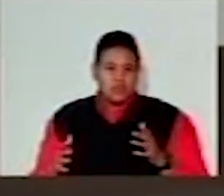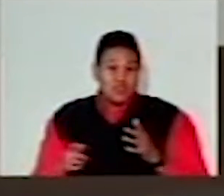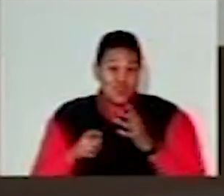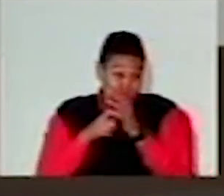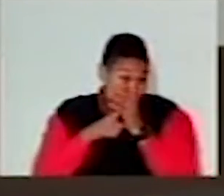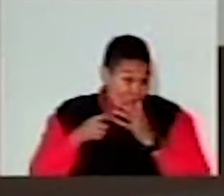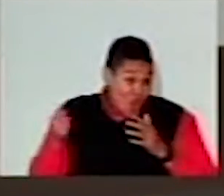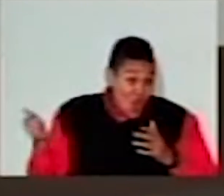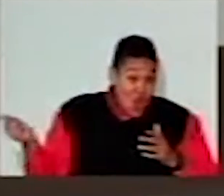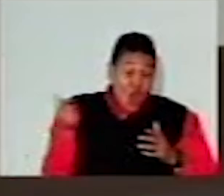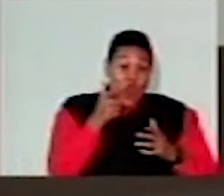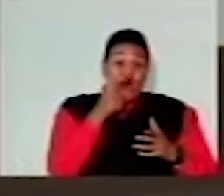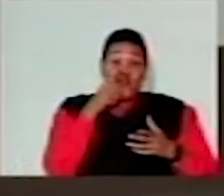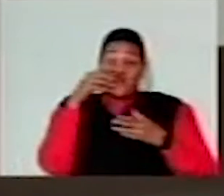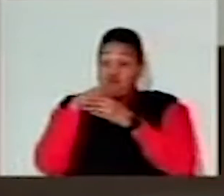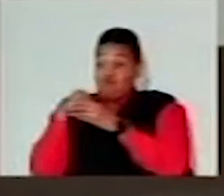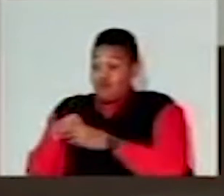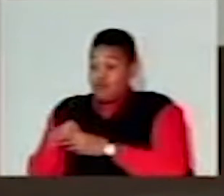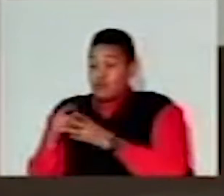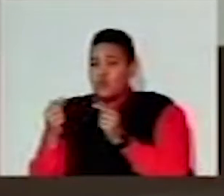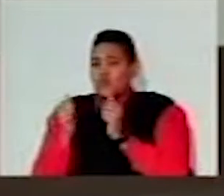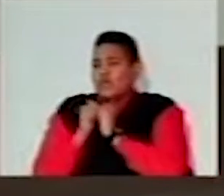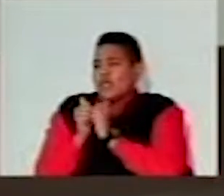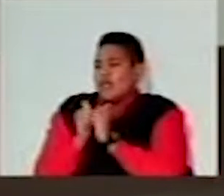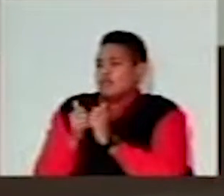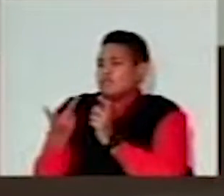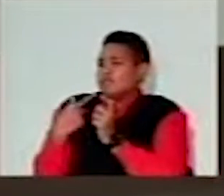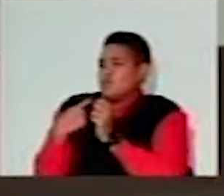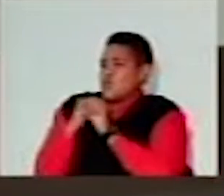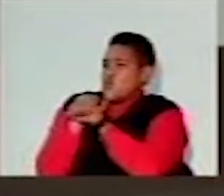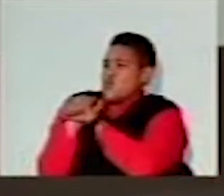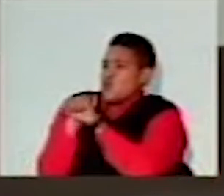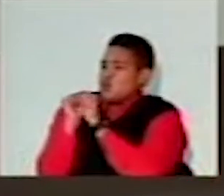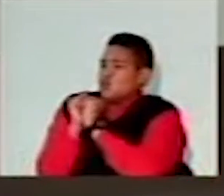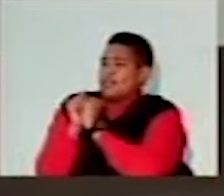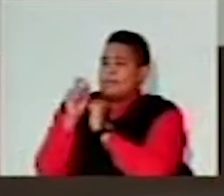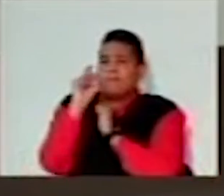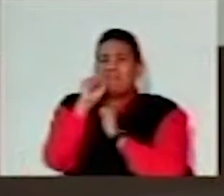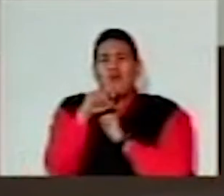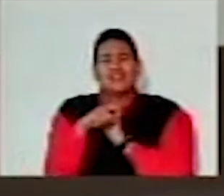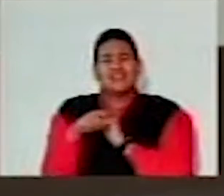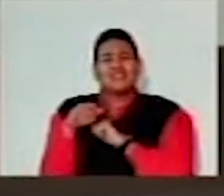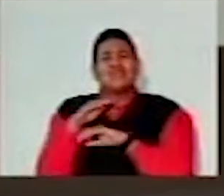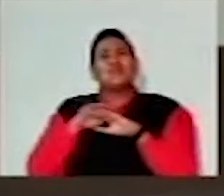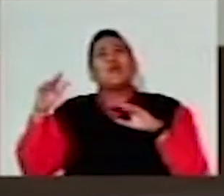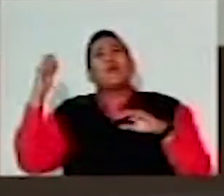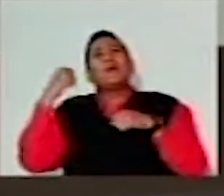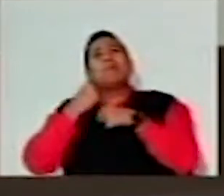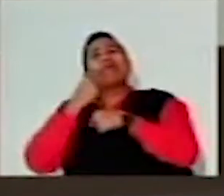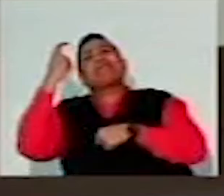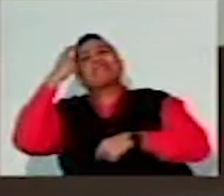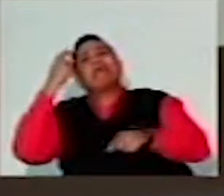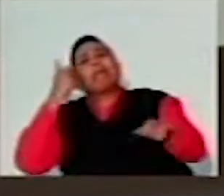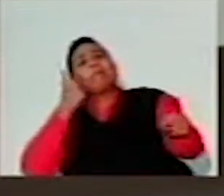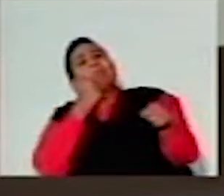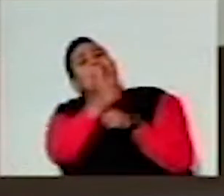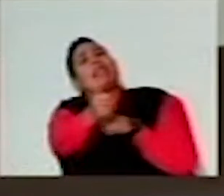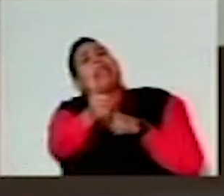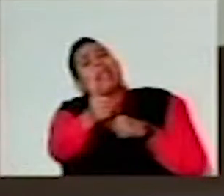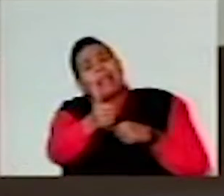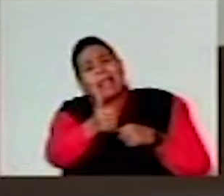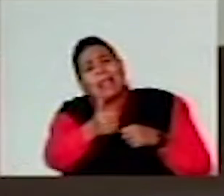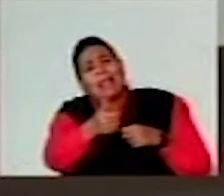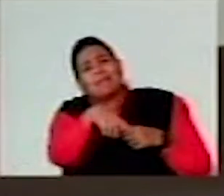all the stakeholders get together and work together. It doesn't make sense blaming the defense counsel or